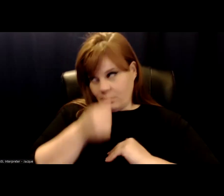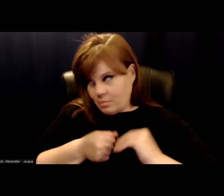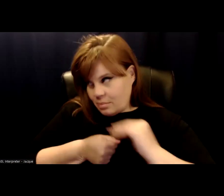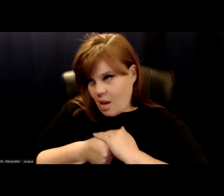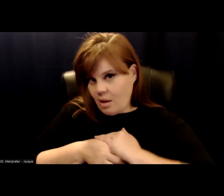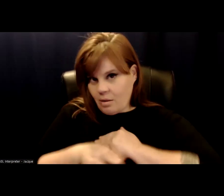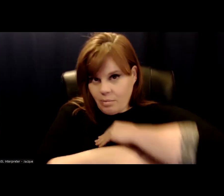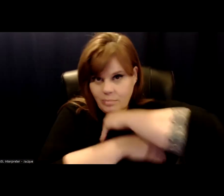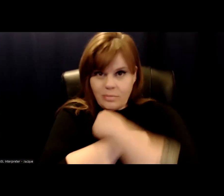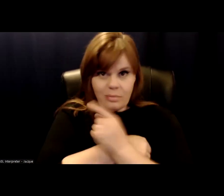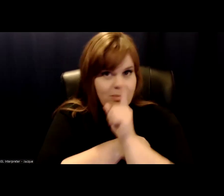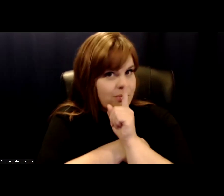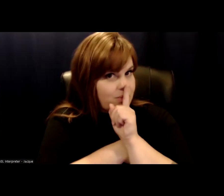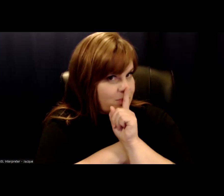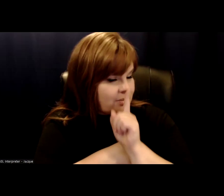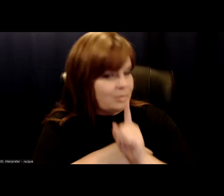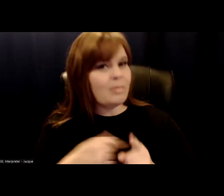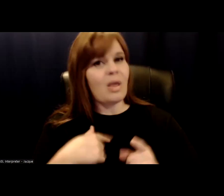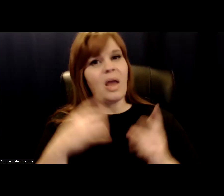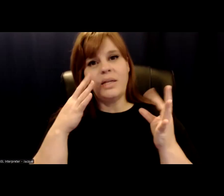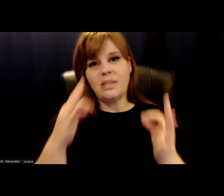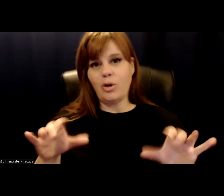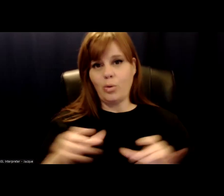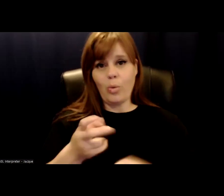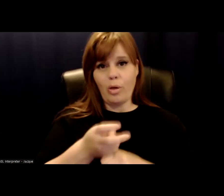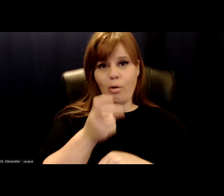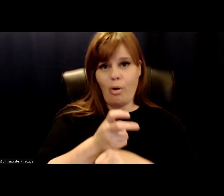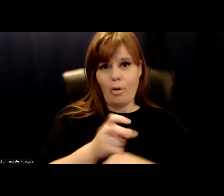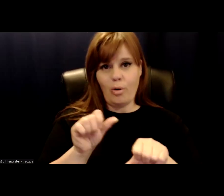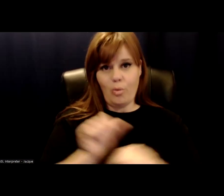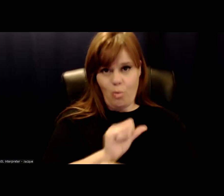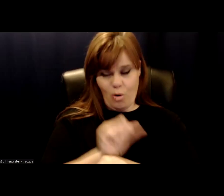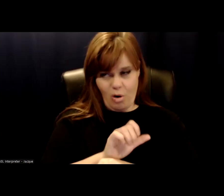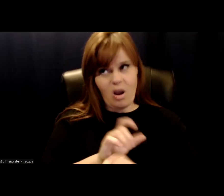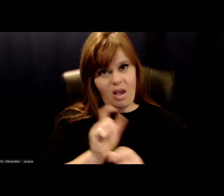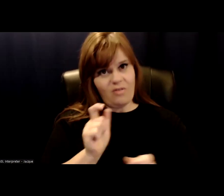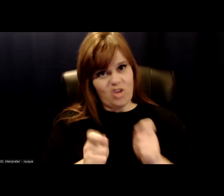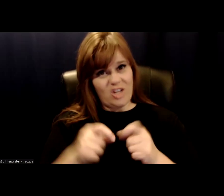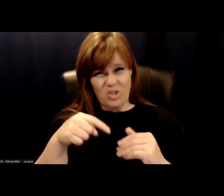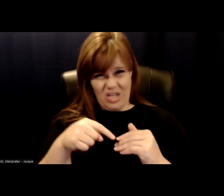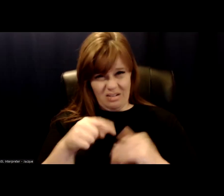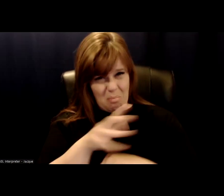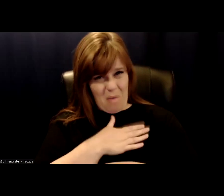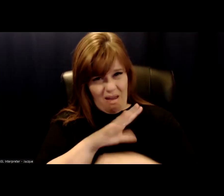to do the hard work of changing deeply ingrained habits, and it is hard work,